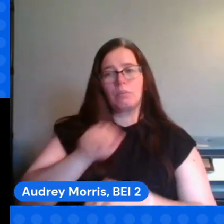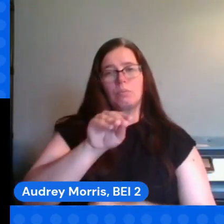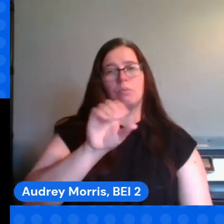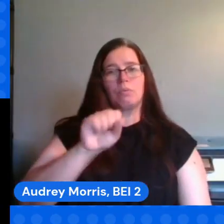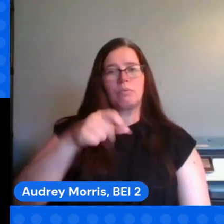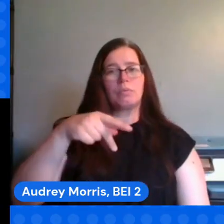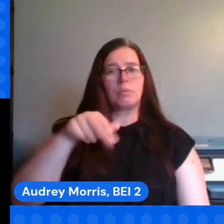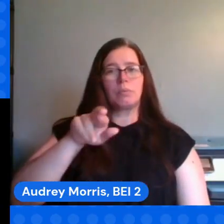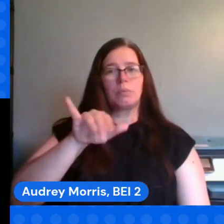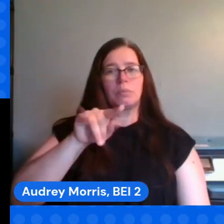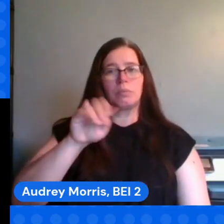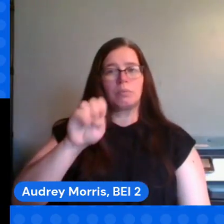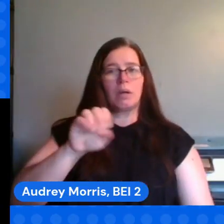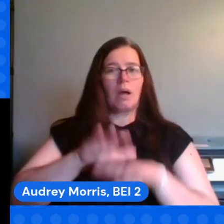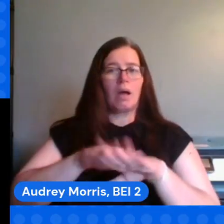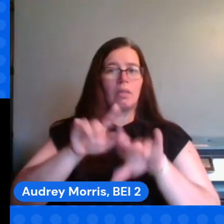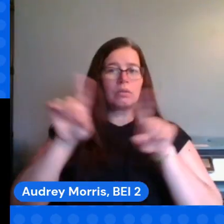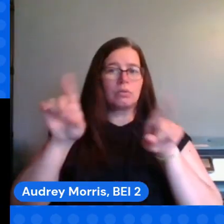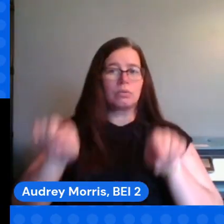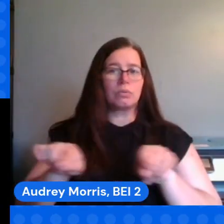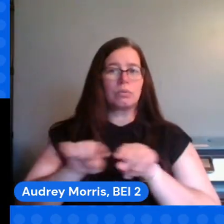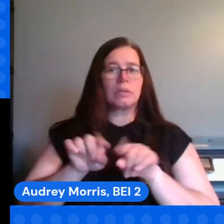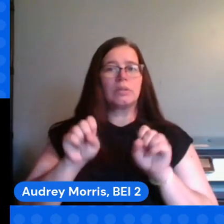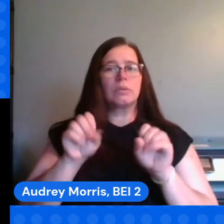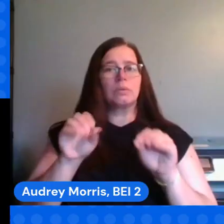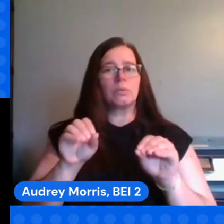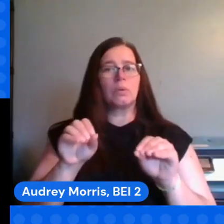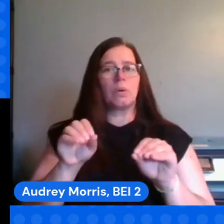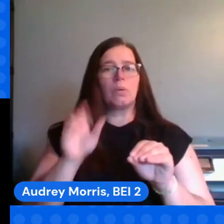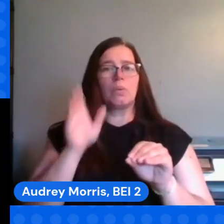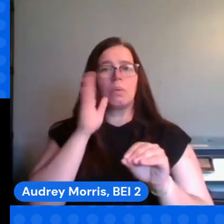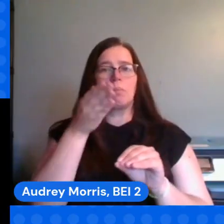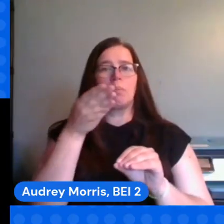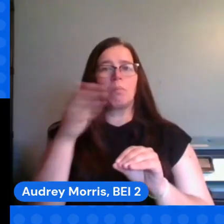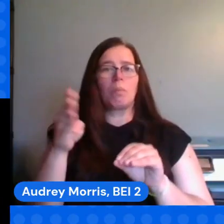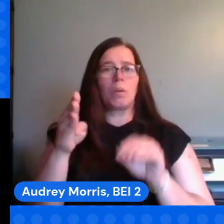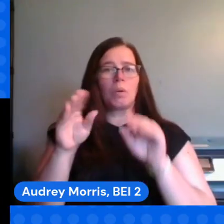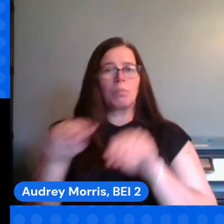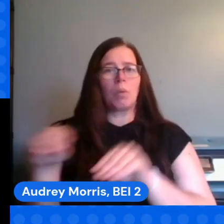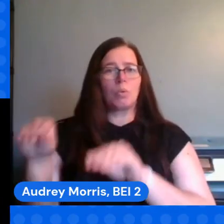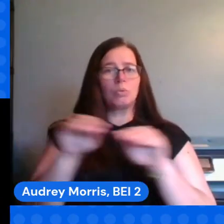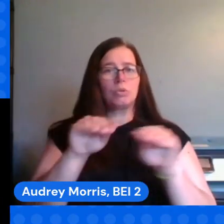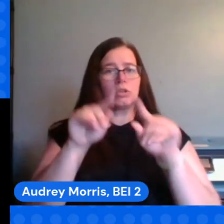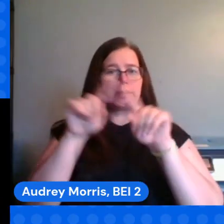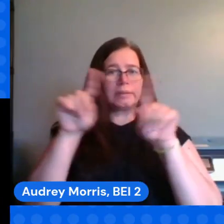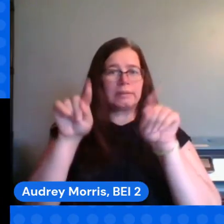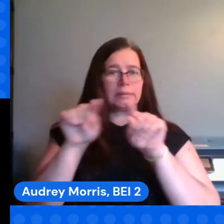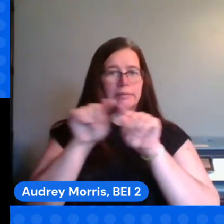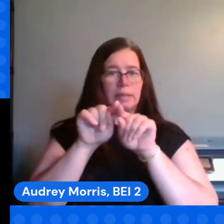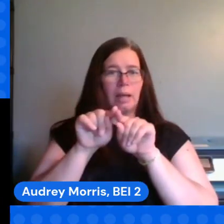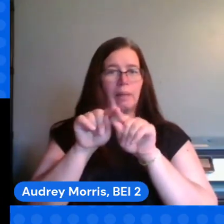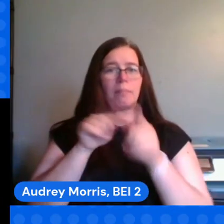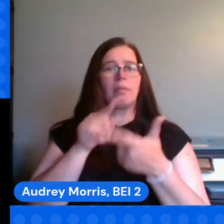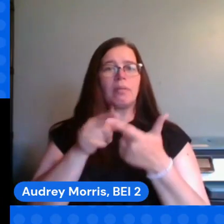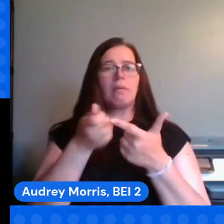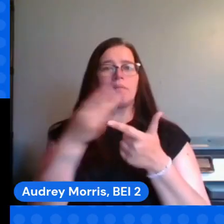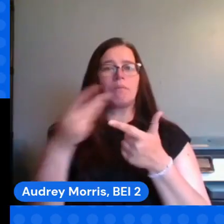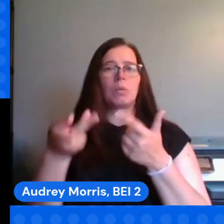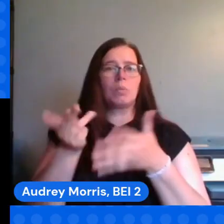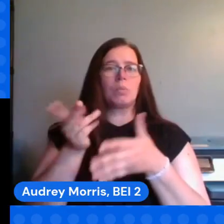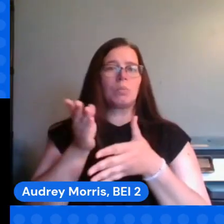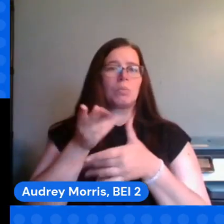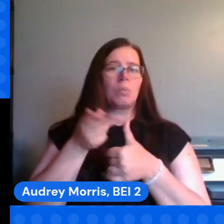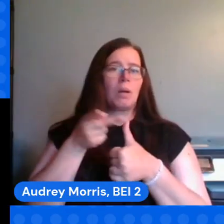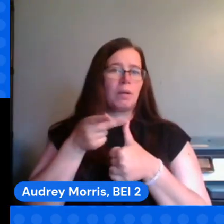screen. And so again, we would go to the blue motion tab, and there's a few primary ones. And again,